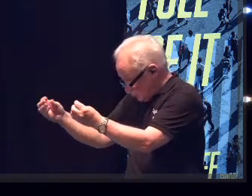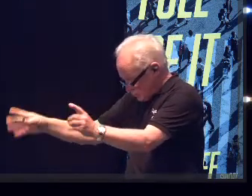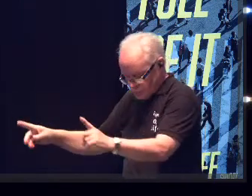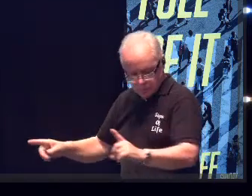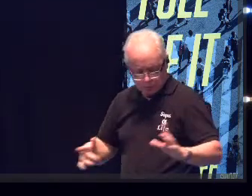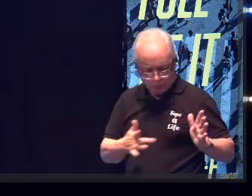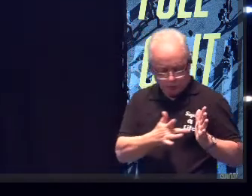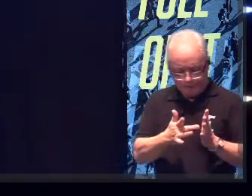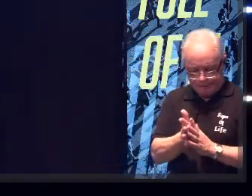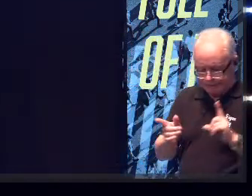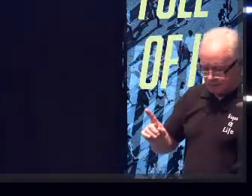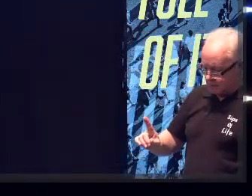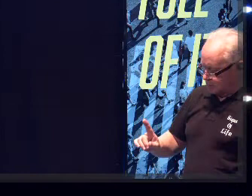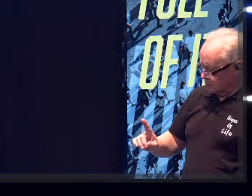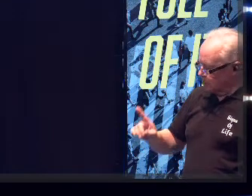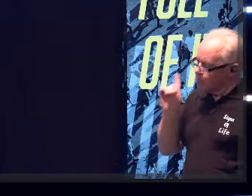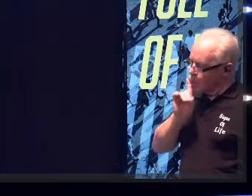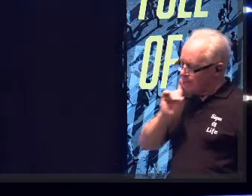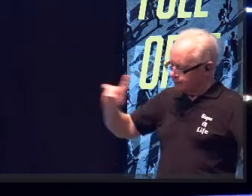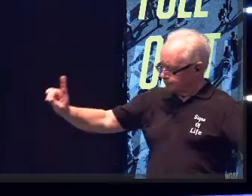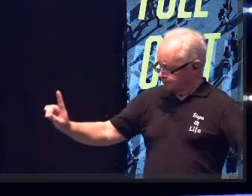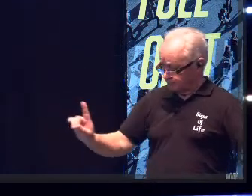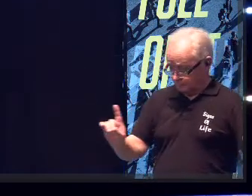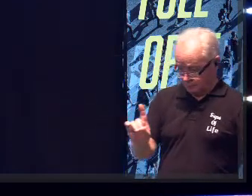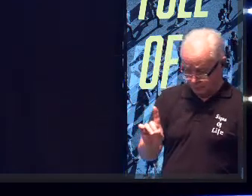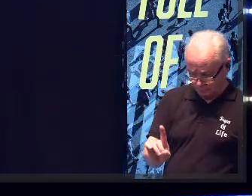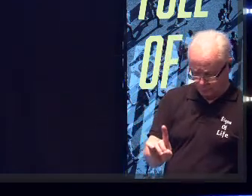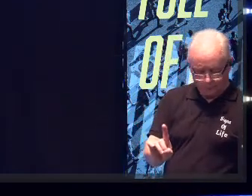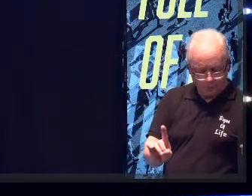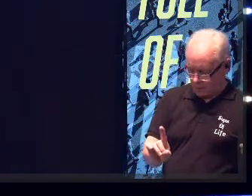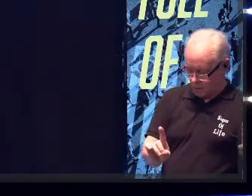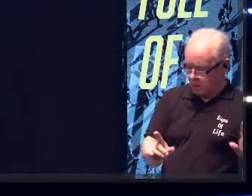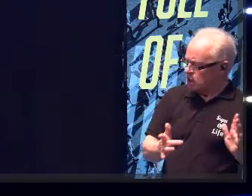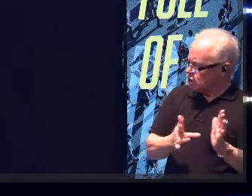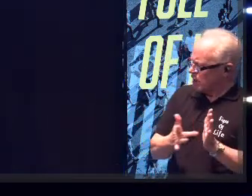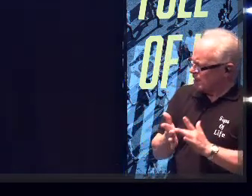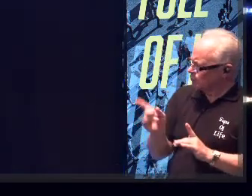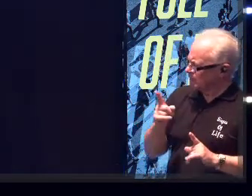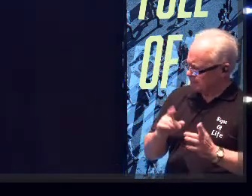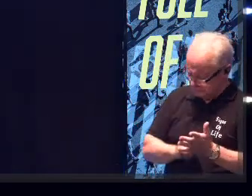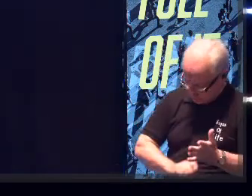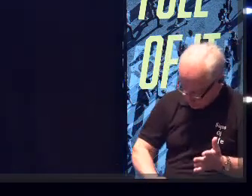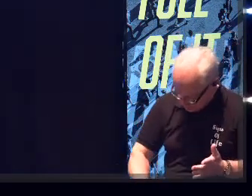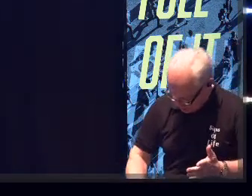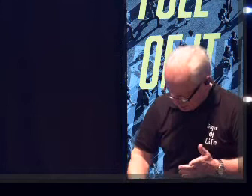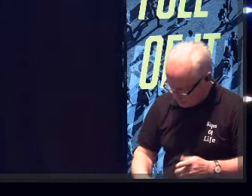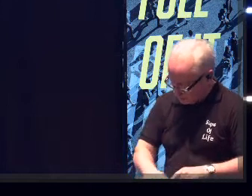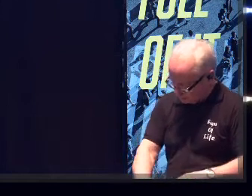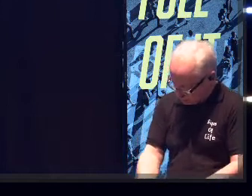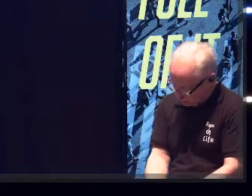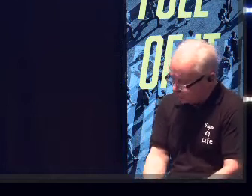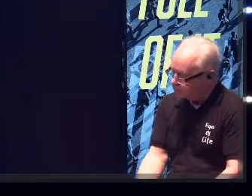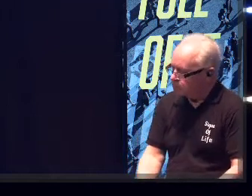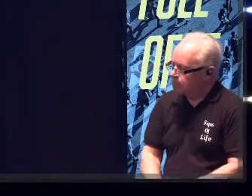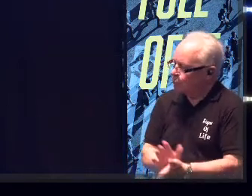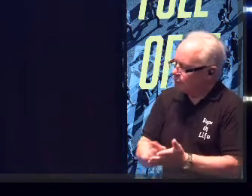woman. There's a fairly strongly believed theory among scholars that what Jesus was writing in the dust was the sins of all the guys who